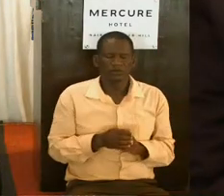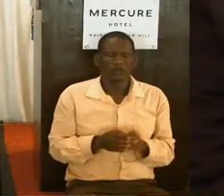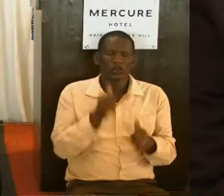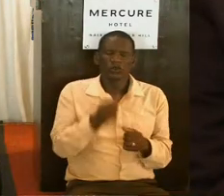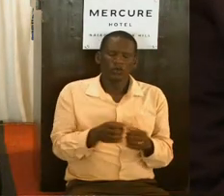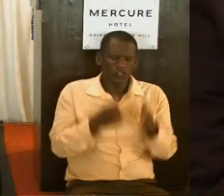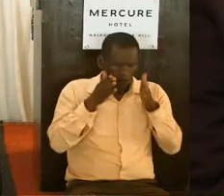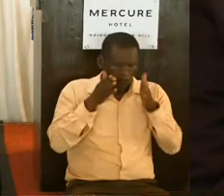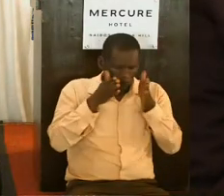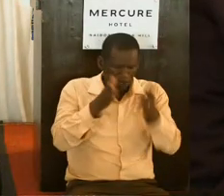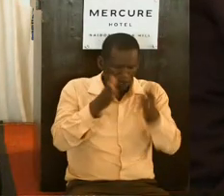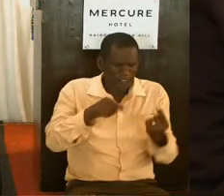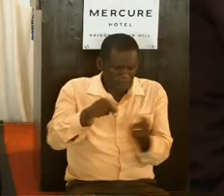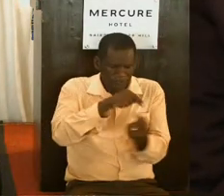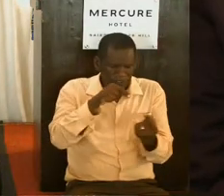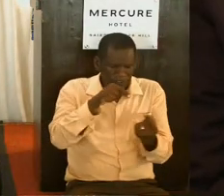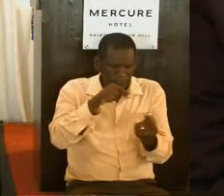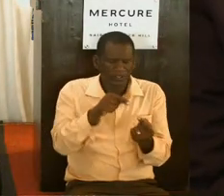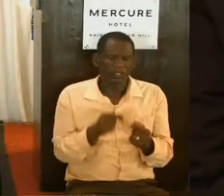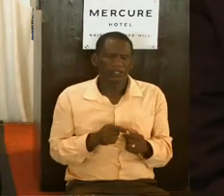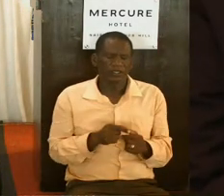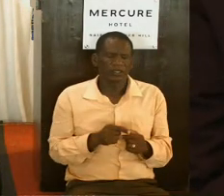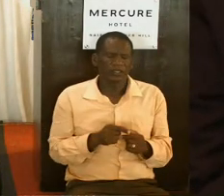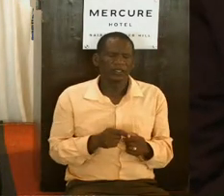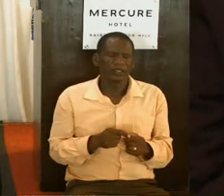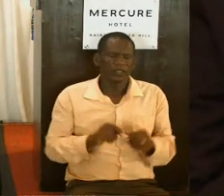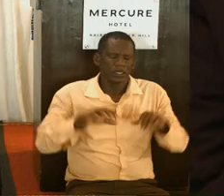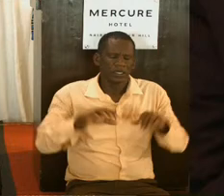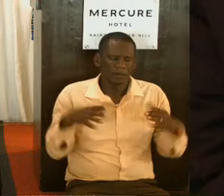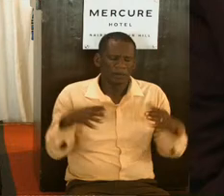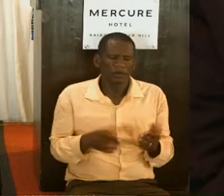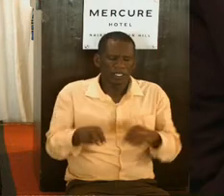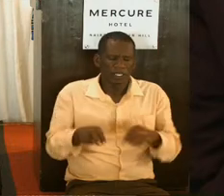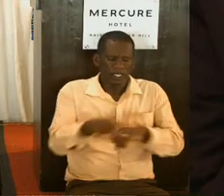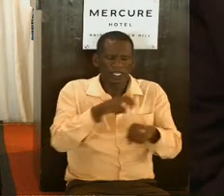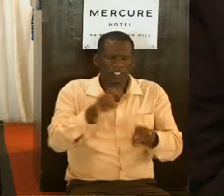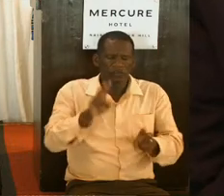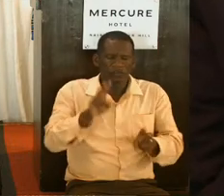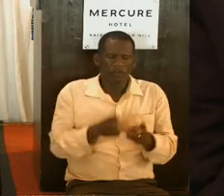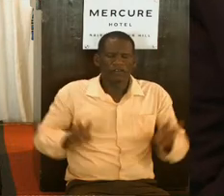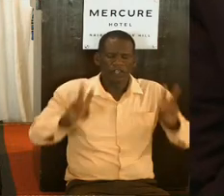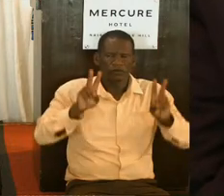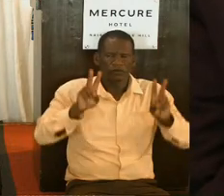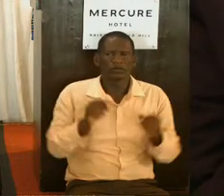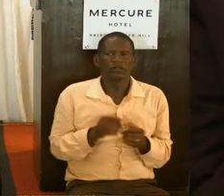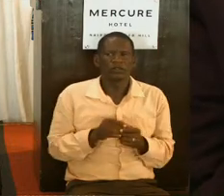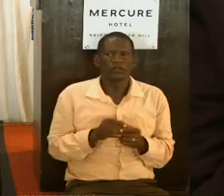which focuses basically on the national values